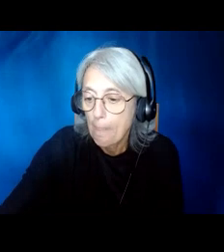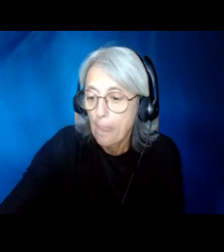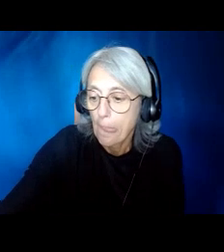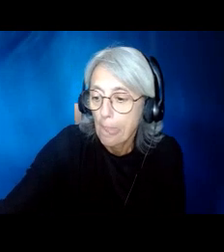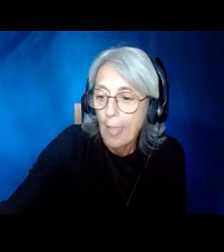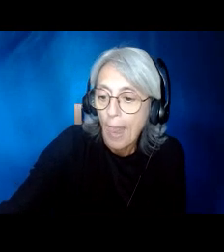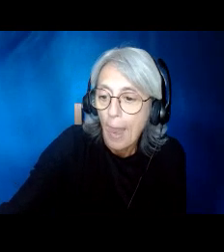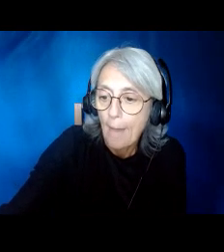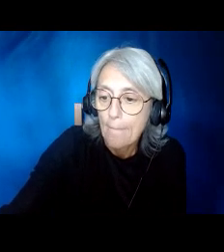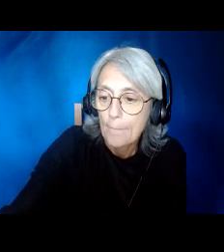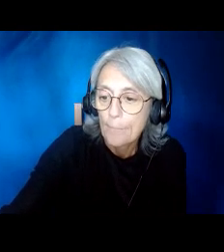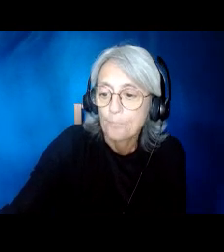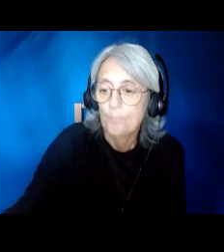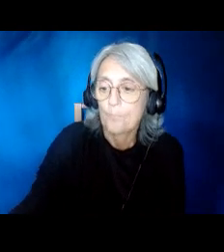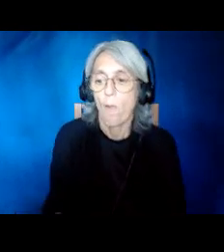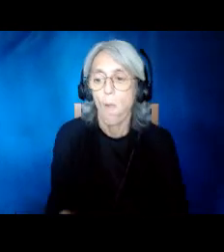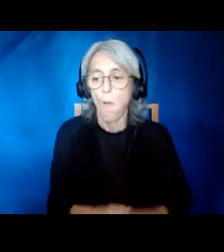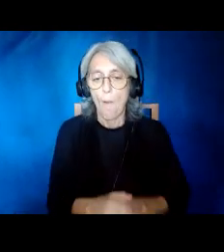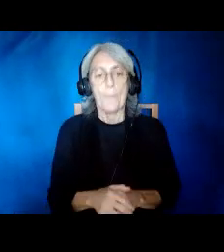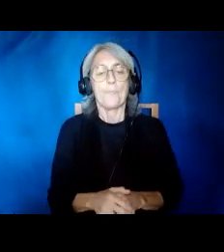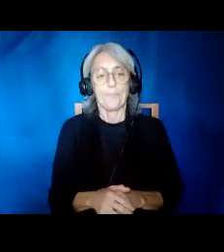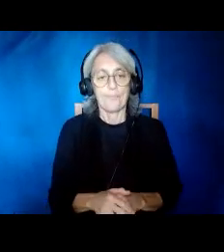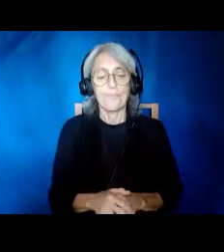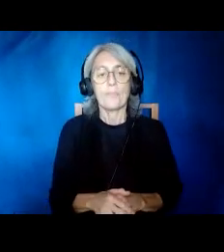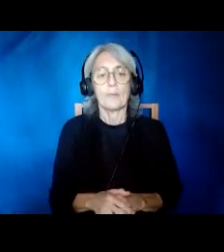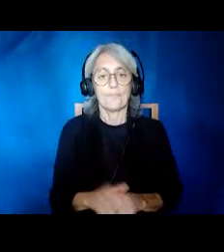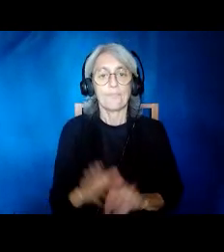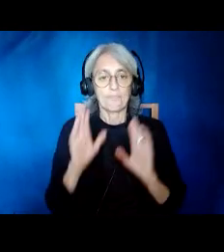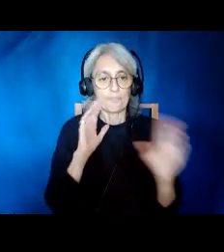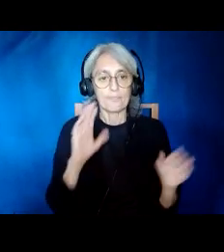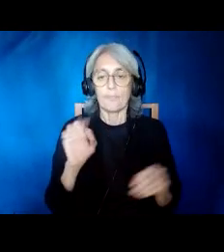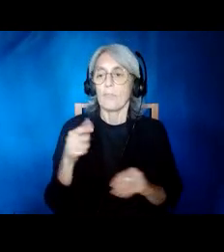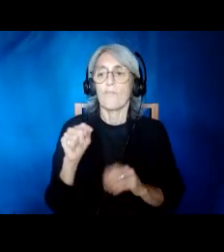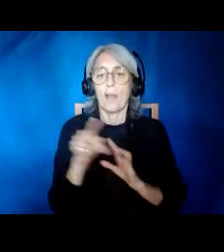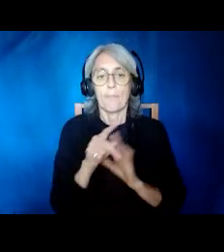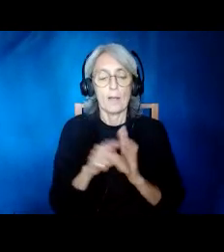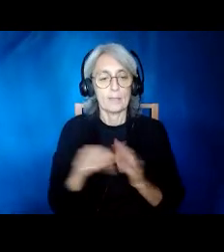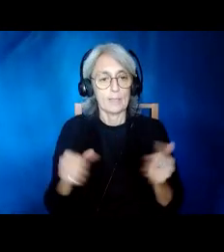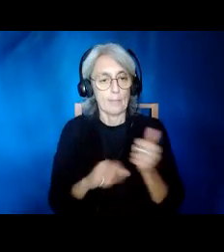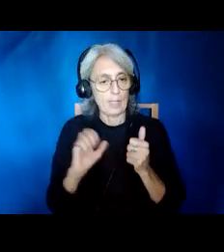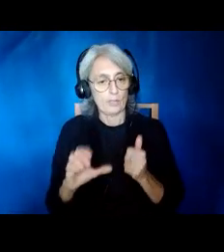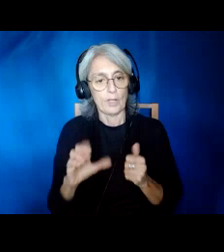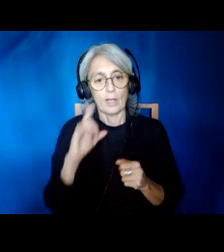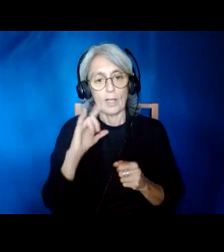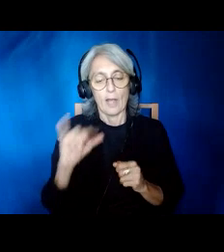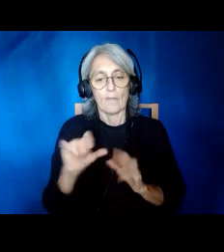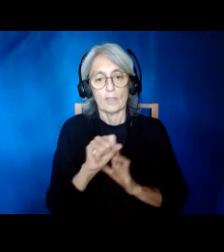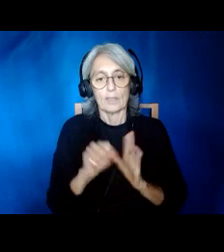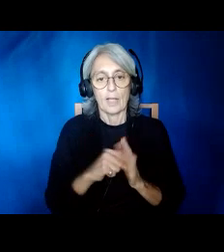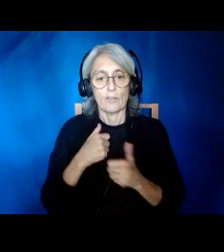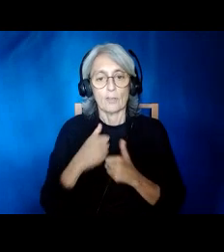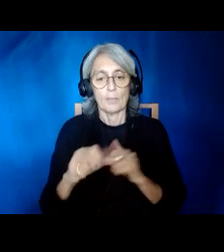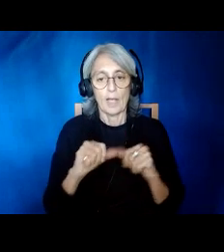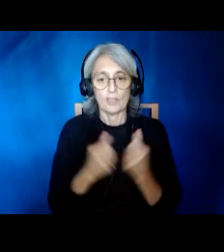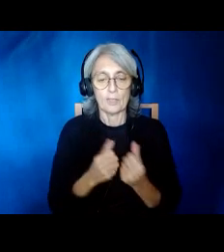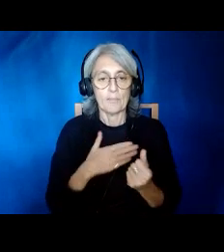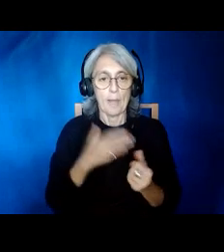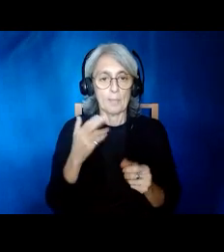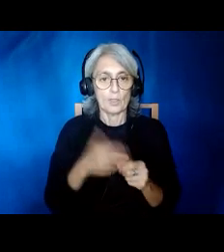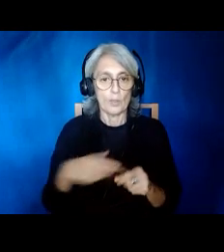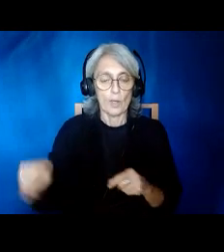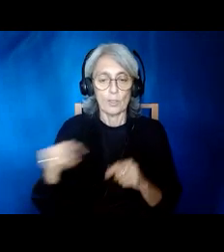Good afternoon. I'm Christine Casey, Deputy Secretary for Freight Policy at the California State Transportation Agency. I'm glad to be here with you today to